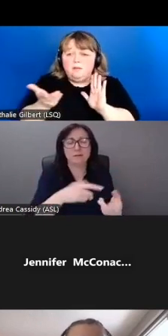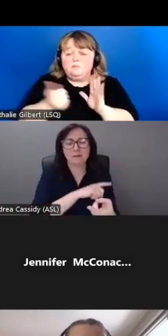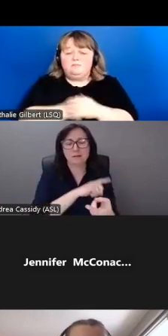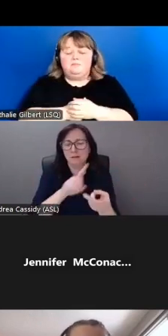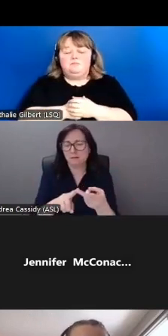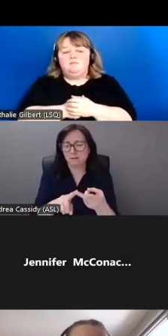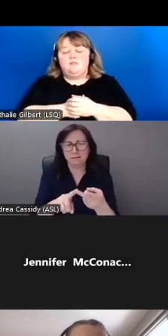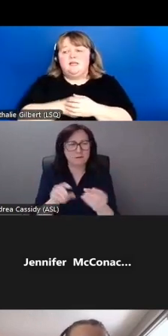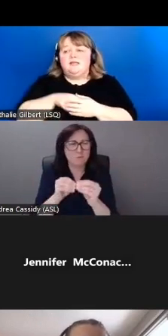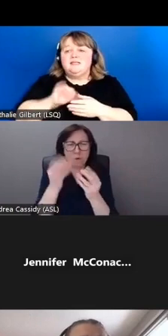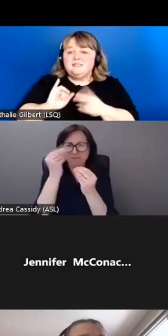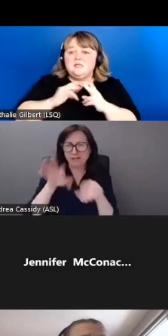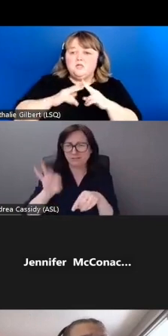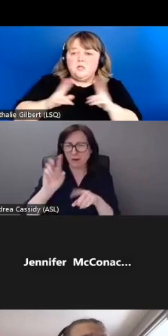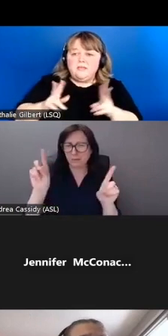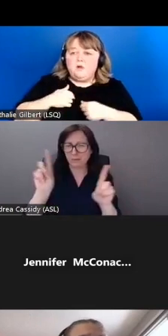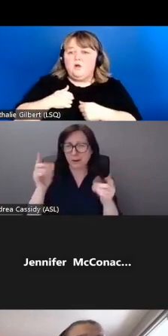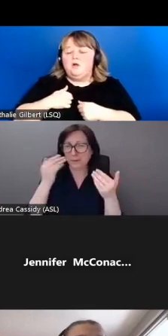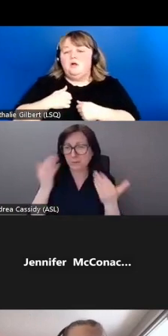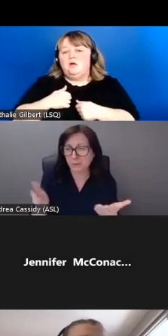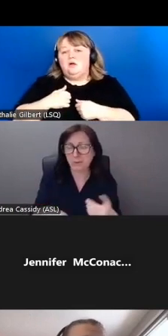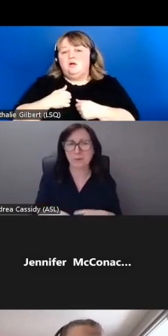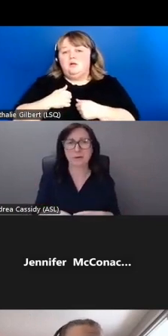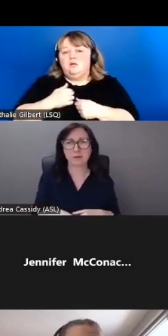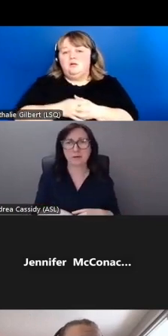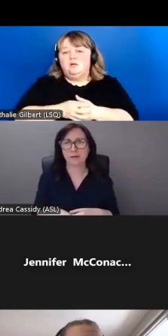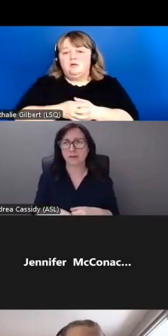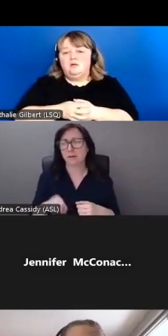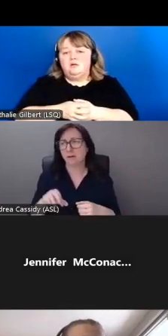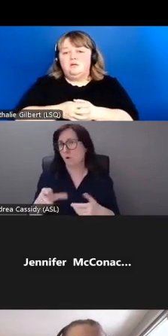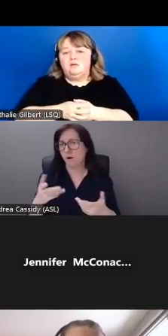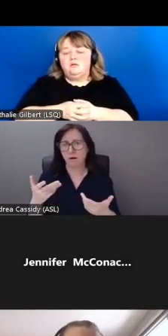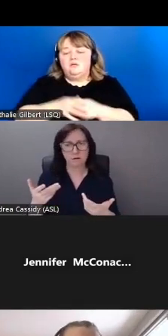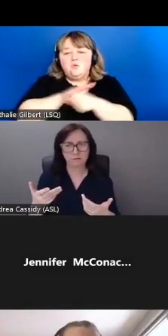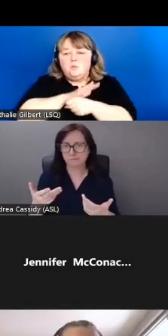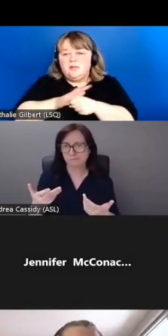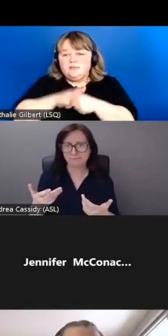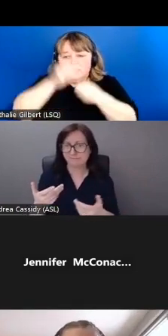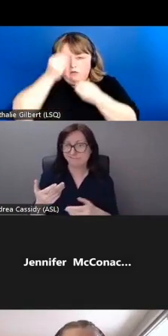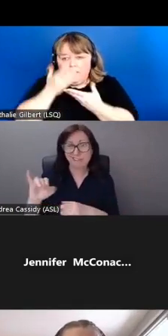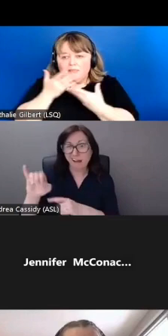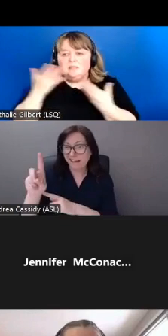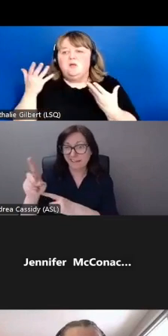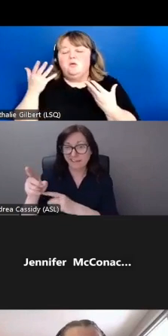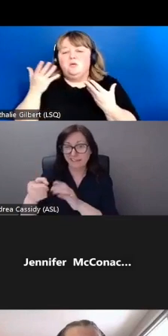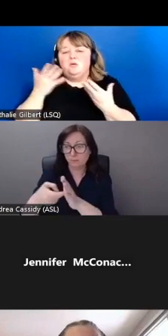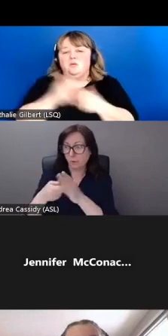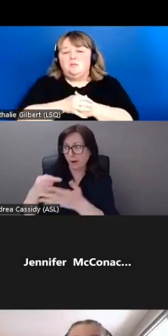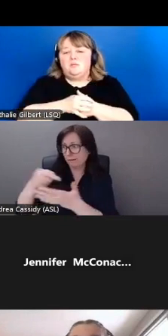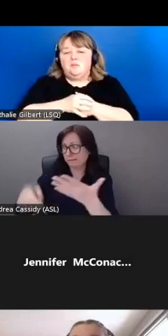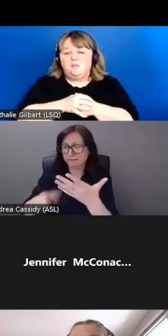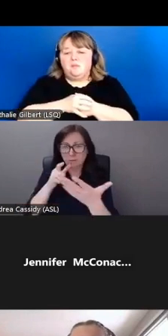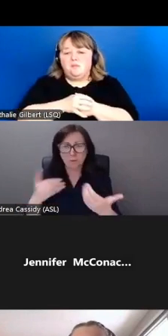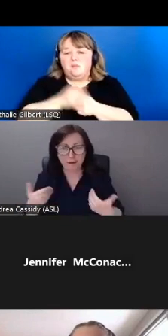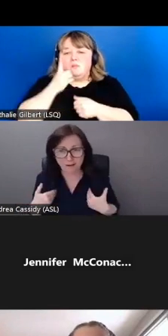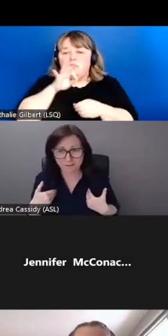more information, or dealing with a lengthy list of acceptable IDs to vote at the polls. So then